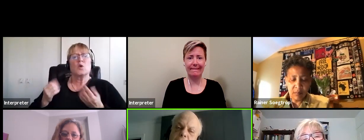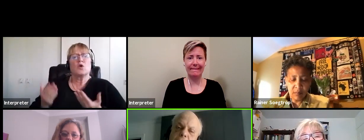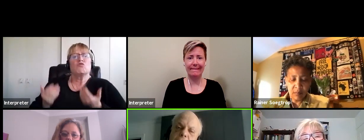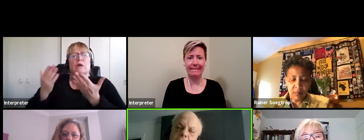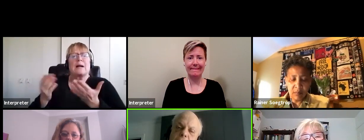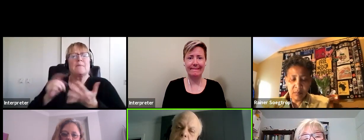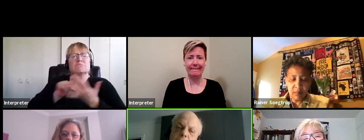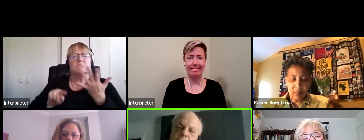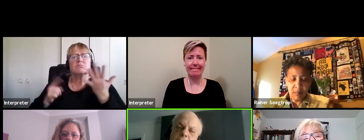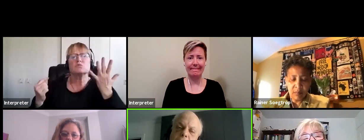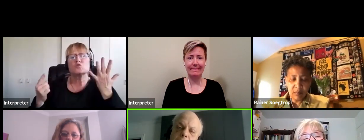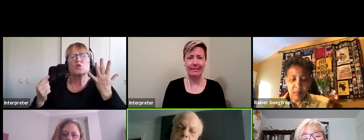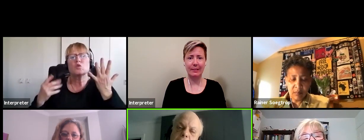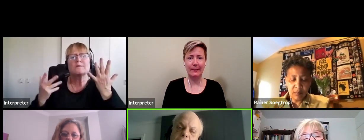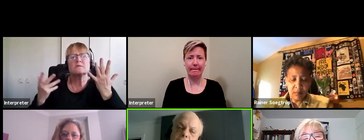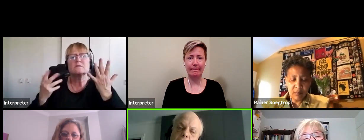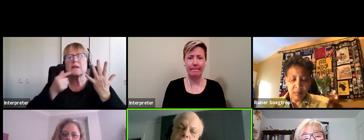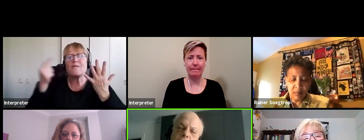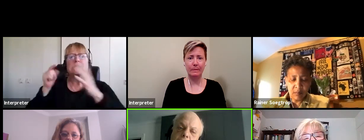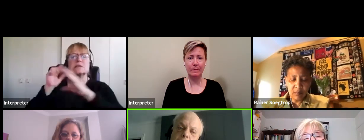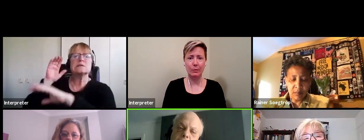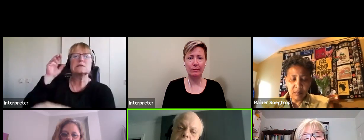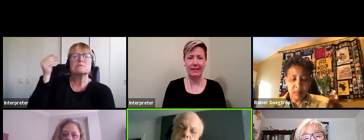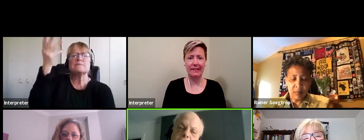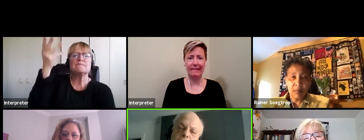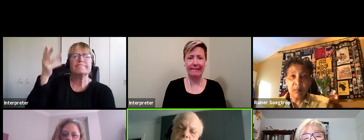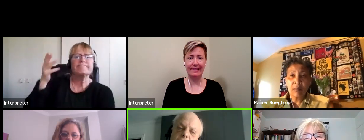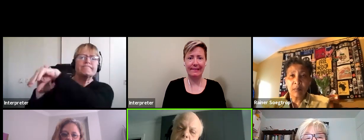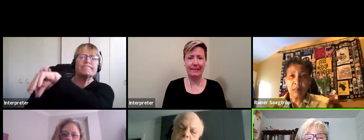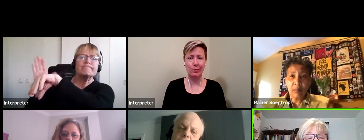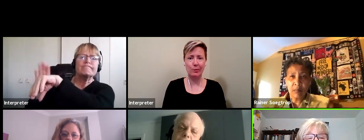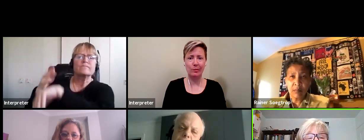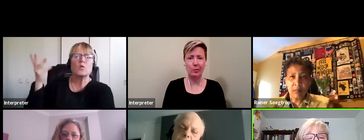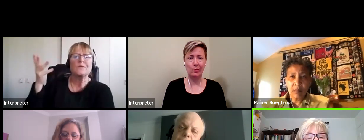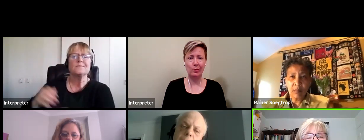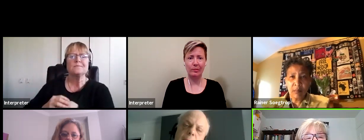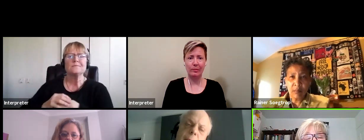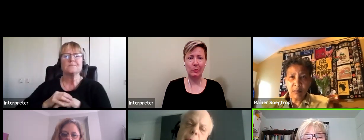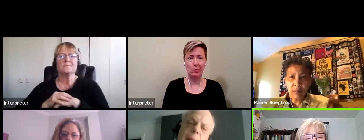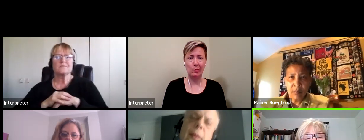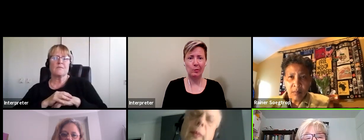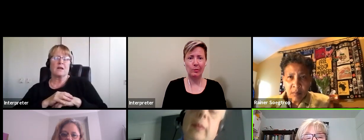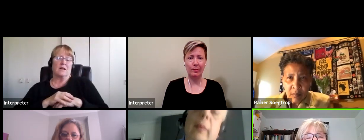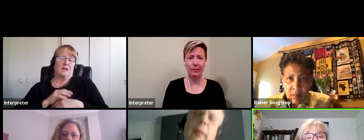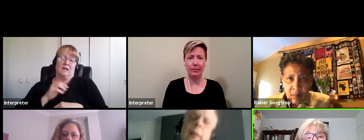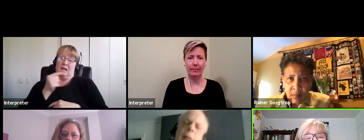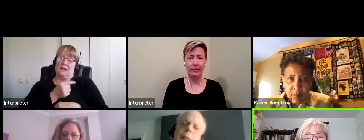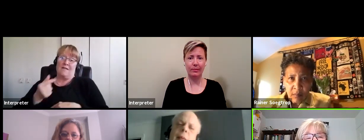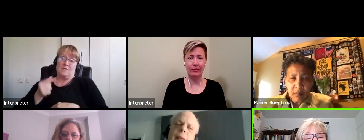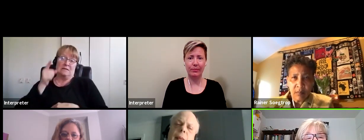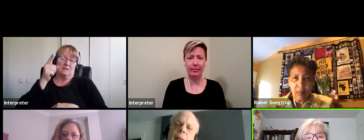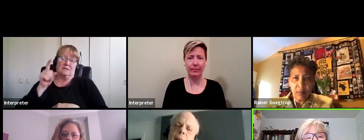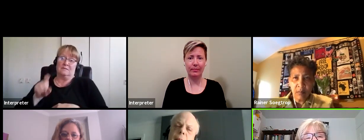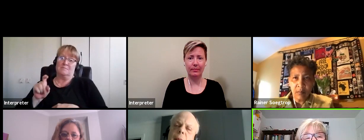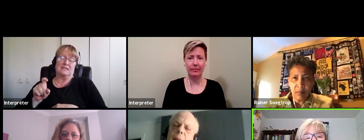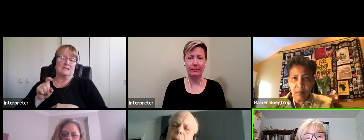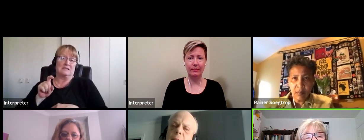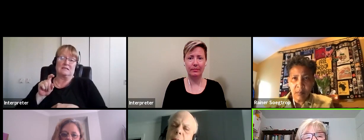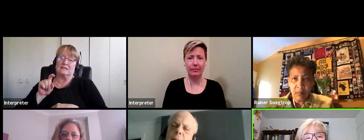the face of this that you would bring to government's attention, or you'd like government to take? Well, I think that they really need to get some infection